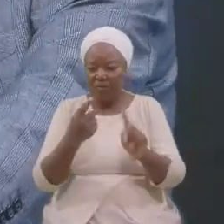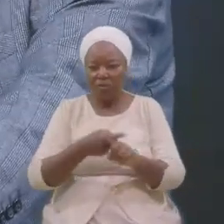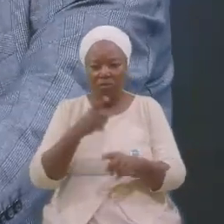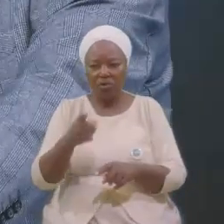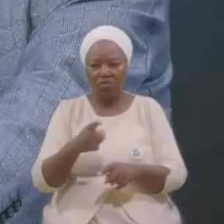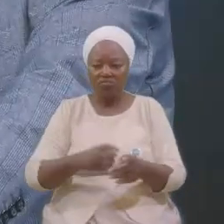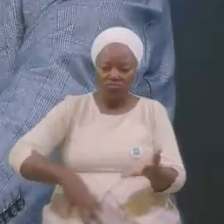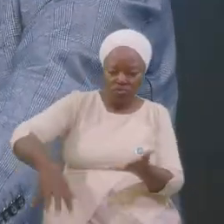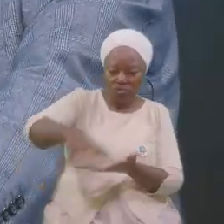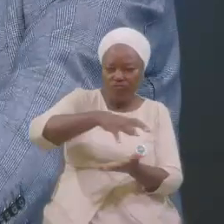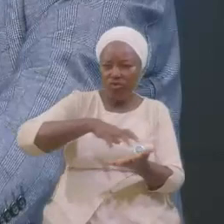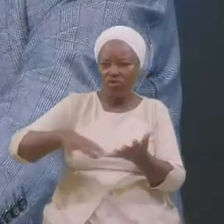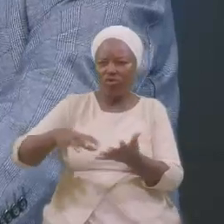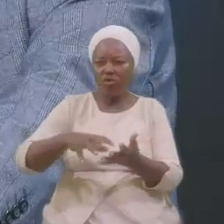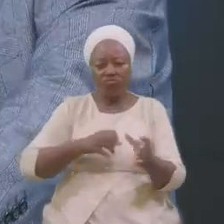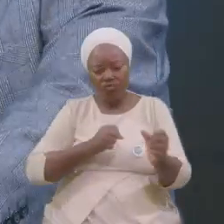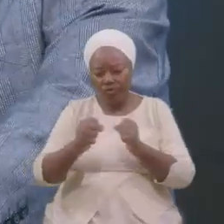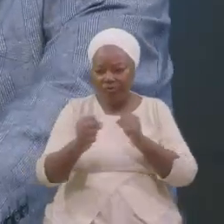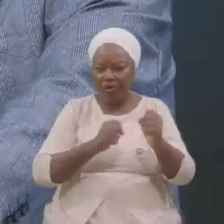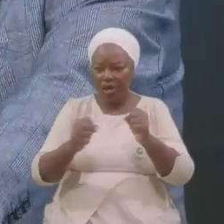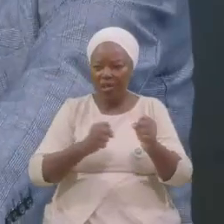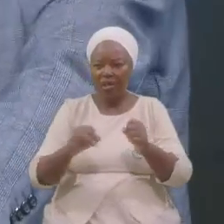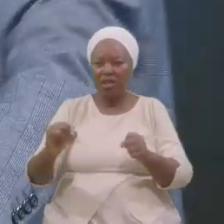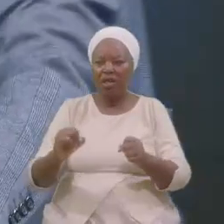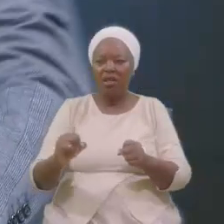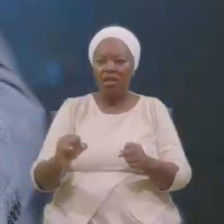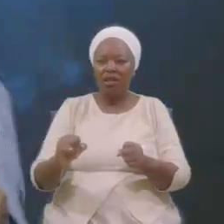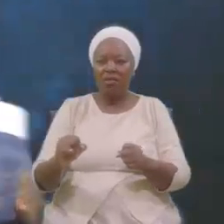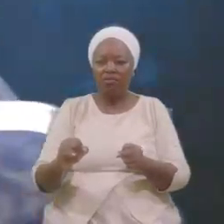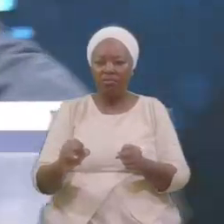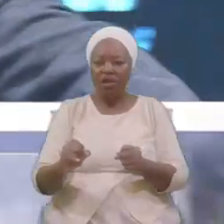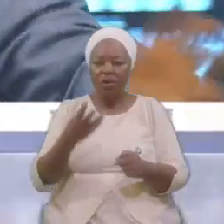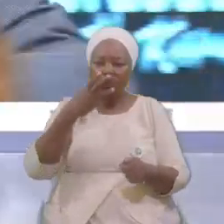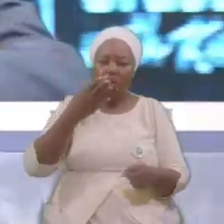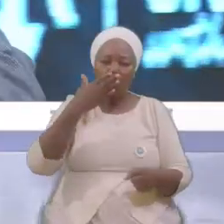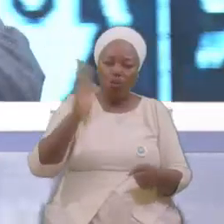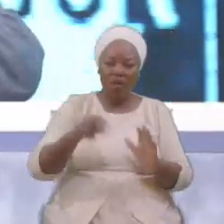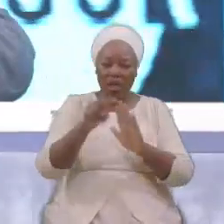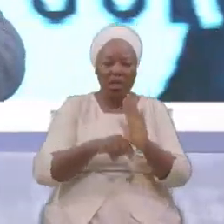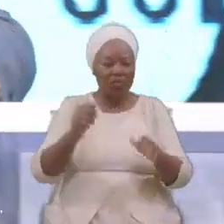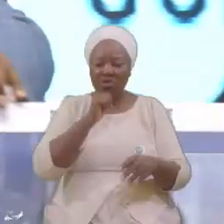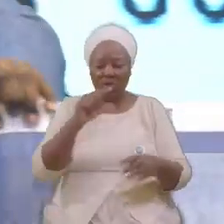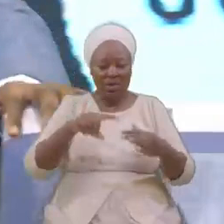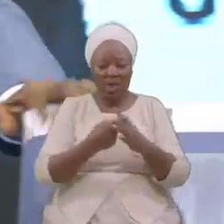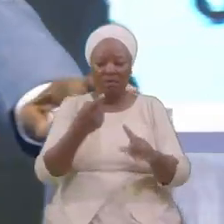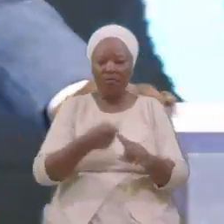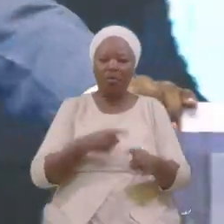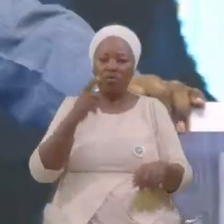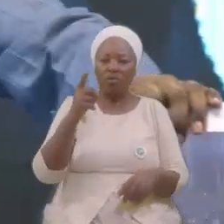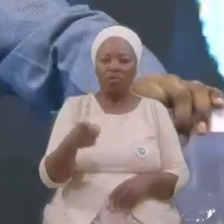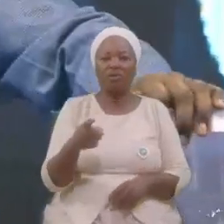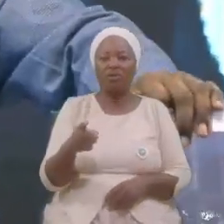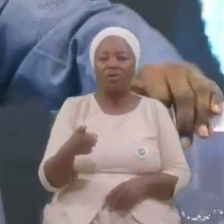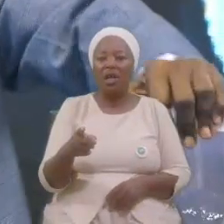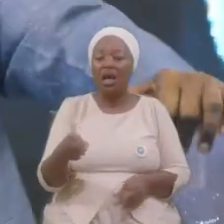Confusion, conflict, fighting, violence will not start from you. As